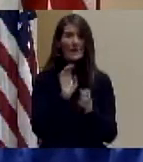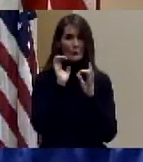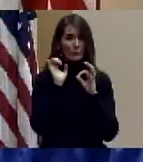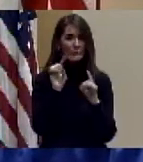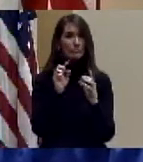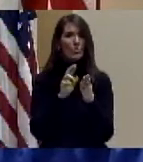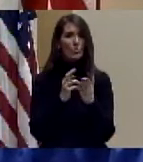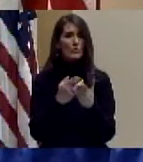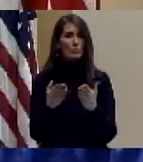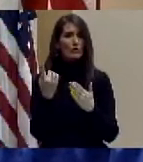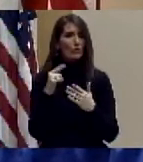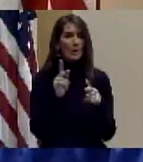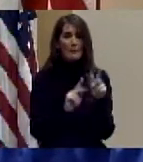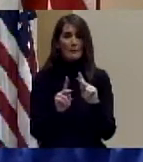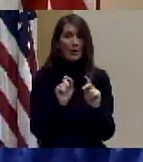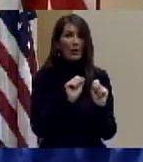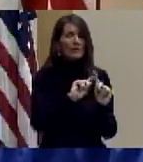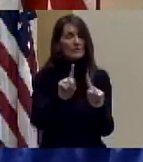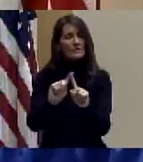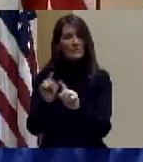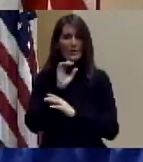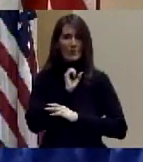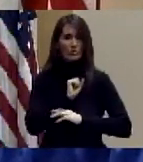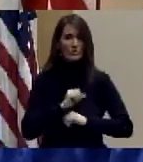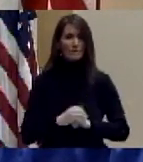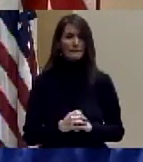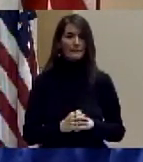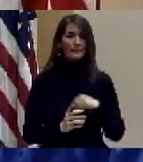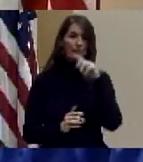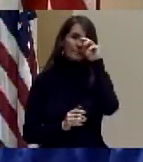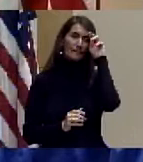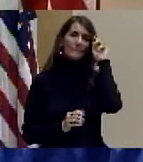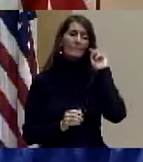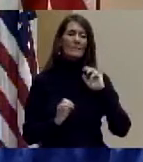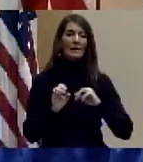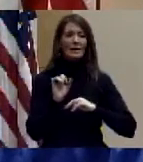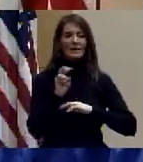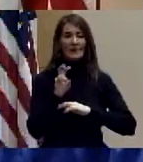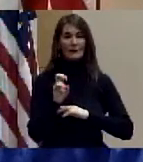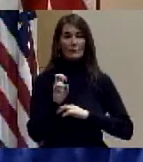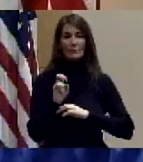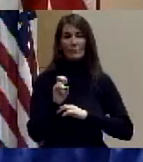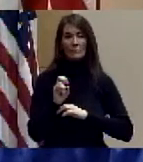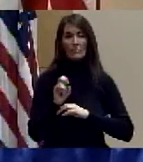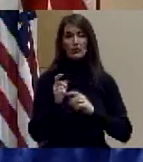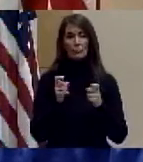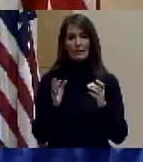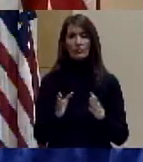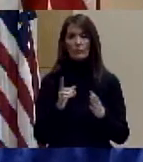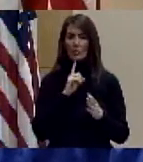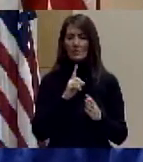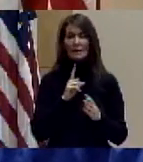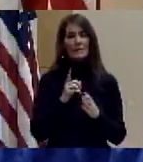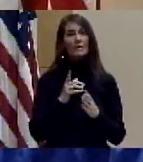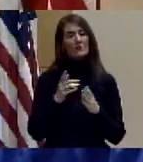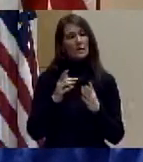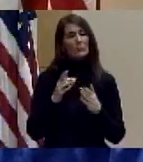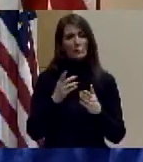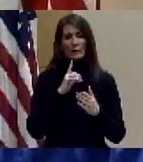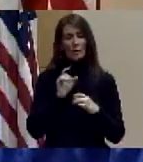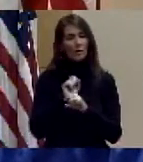resource for people of all ages. Executive Director Jennifer Reese-Taggart deserves the community's thanks